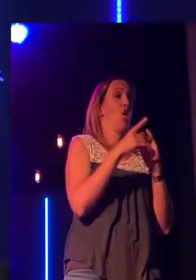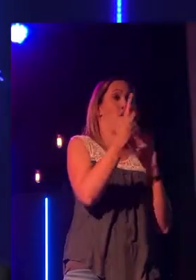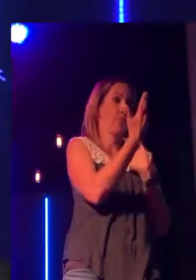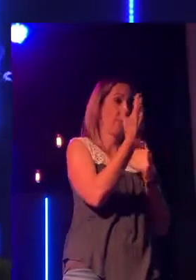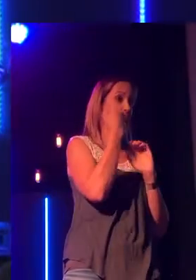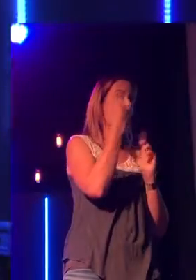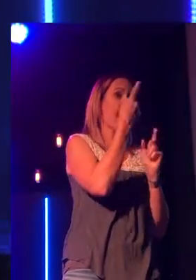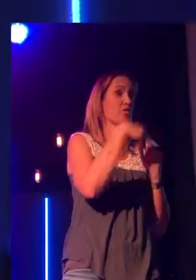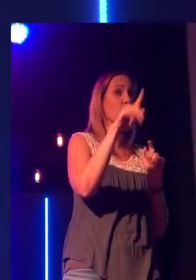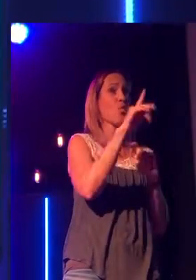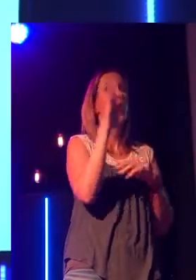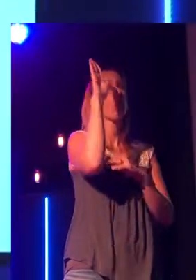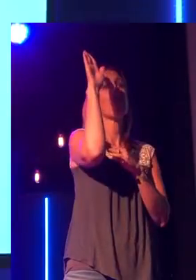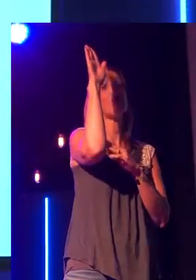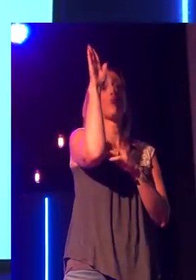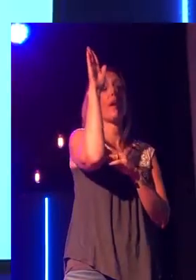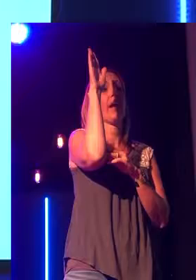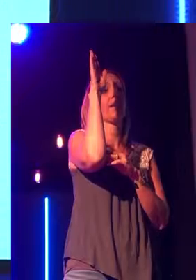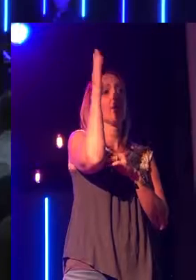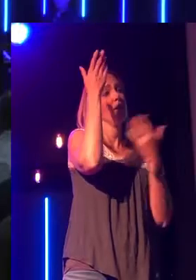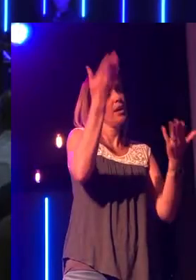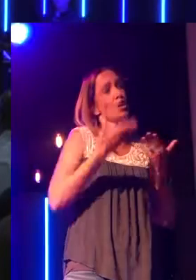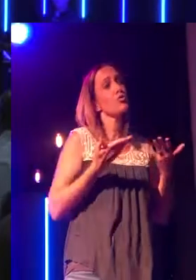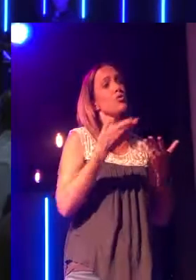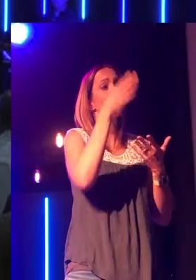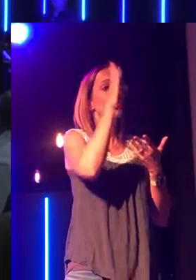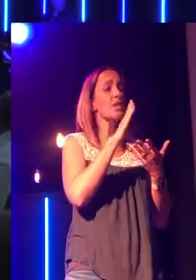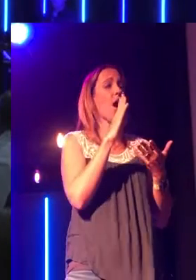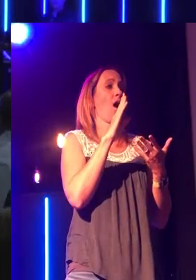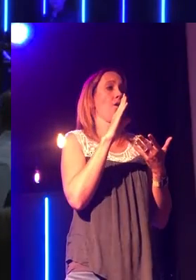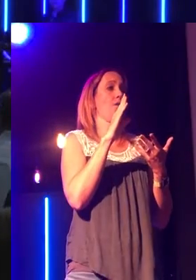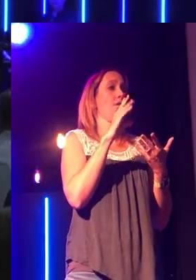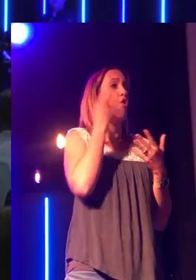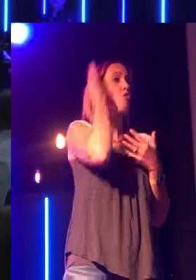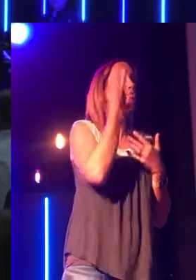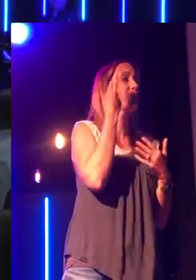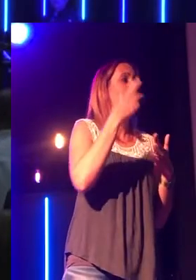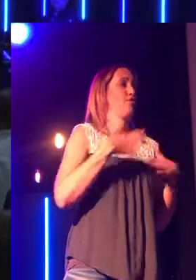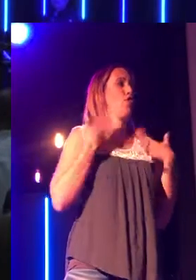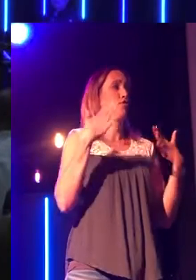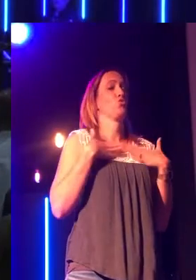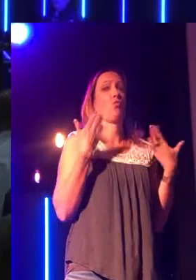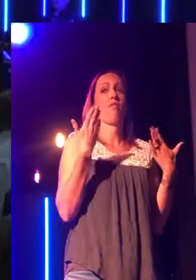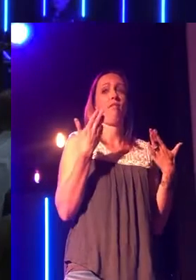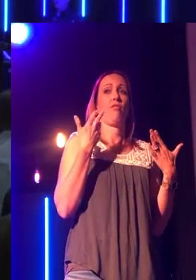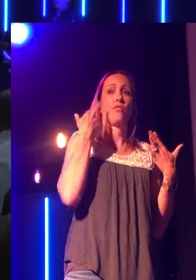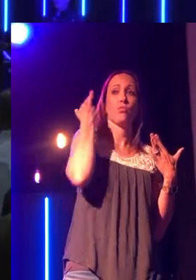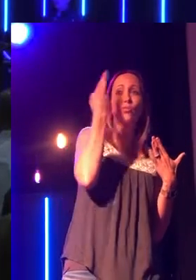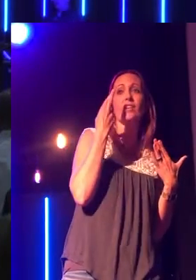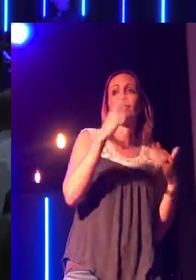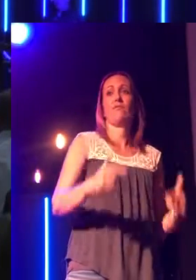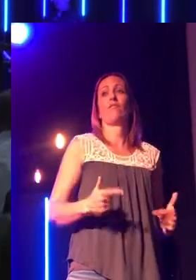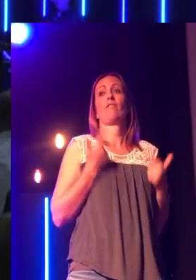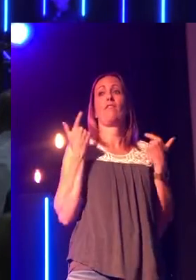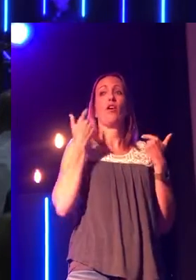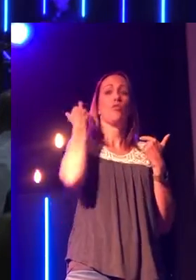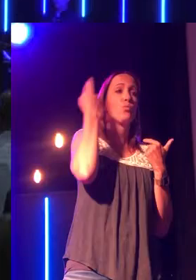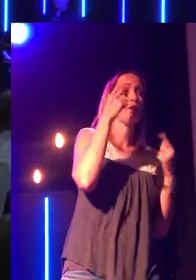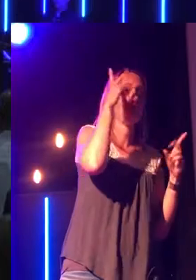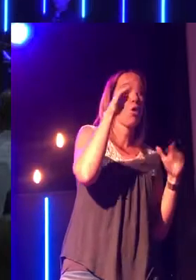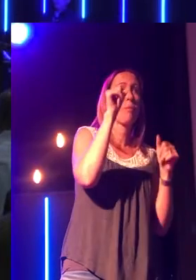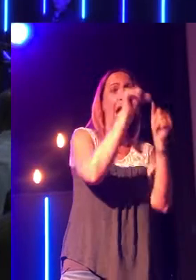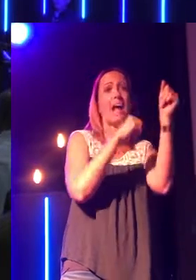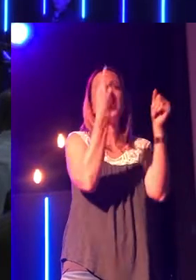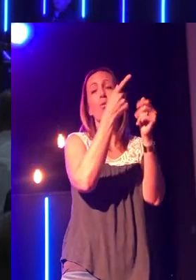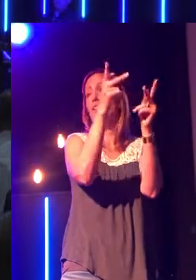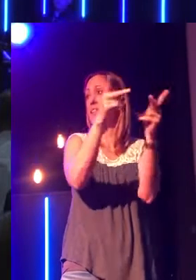that's you, will you just raise your hand? We want to introduce you to God, the source of joy, the source of life, the source of hope. Is there